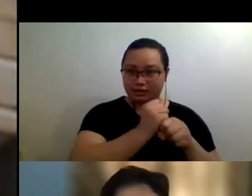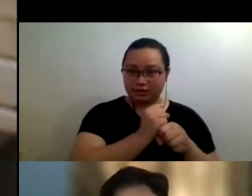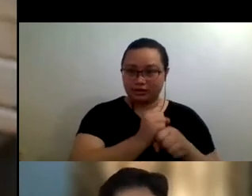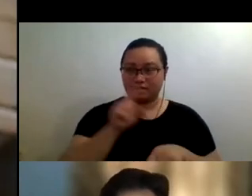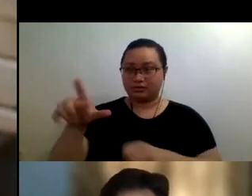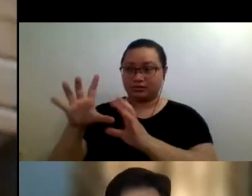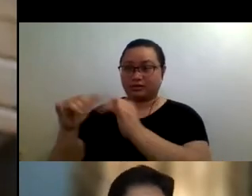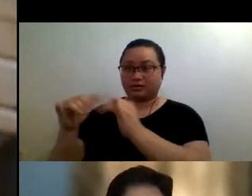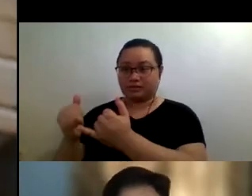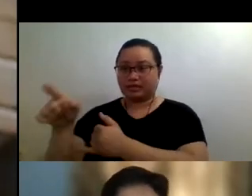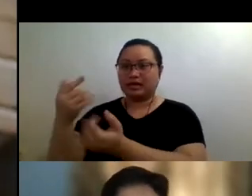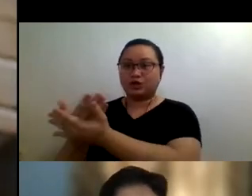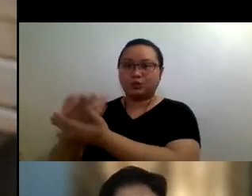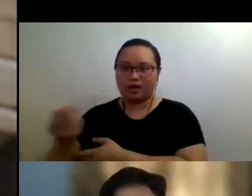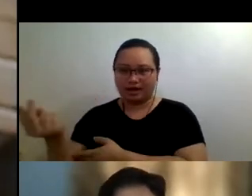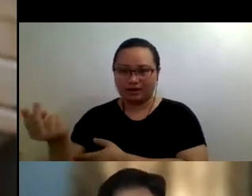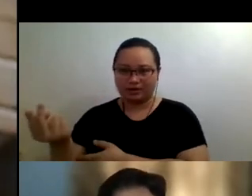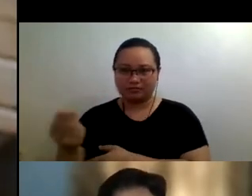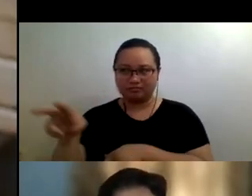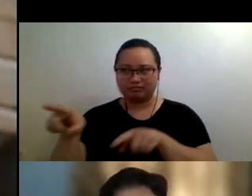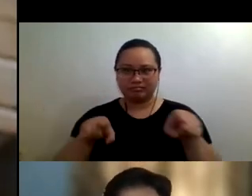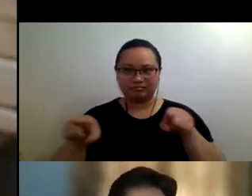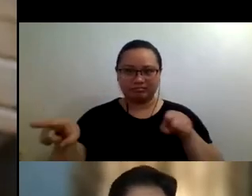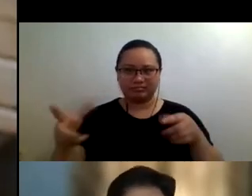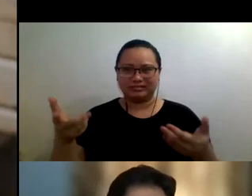with the property company, I was the new hire. So basically,